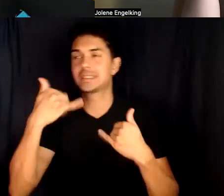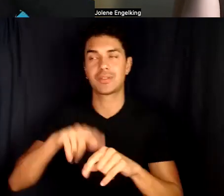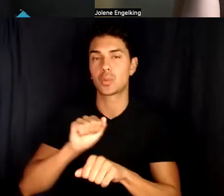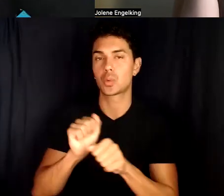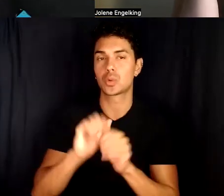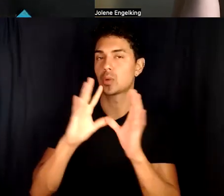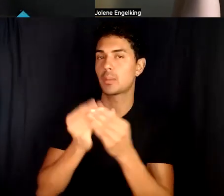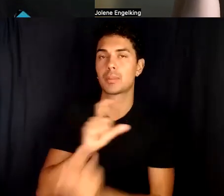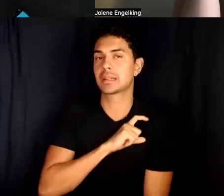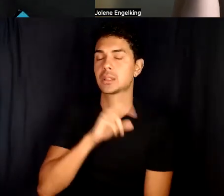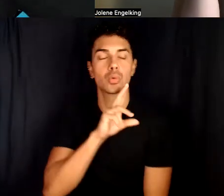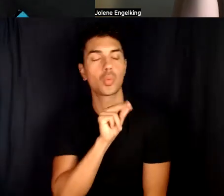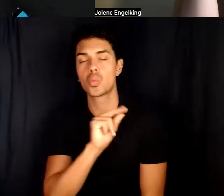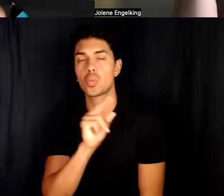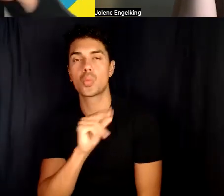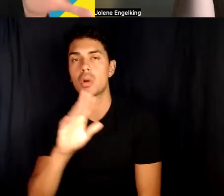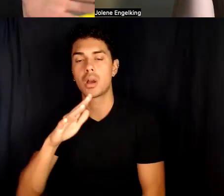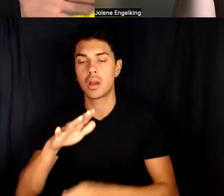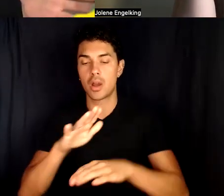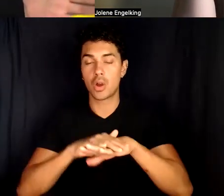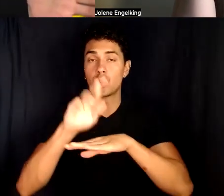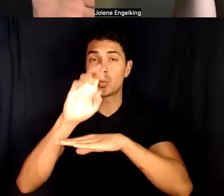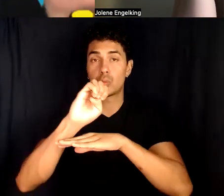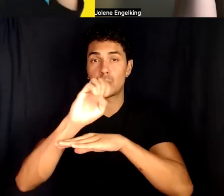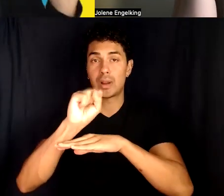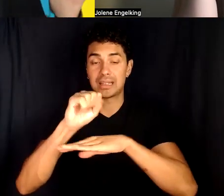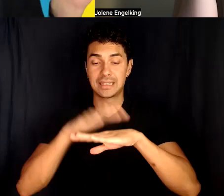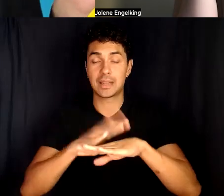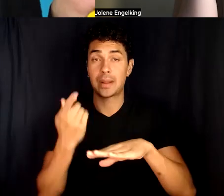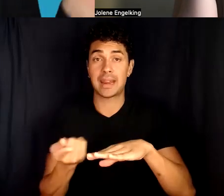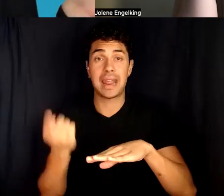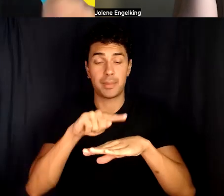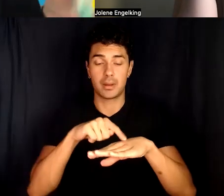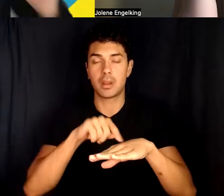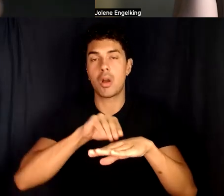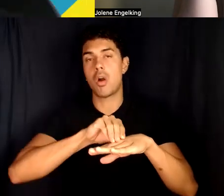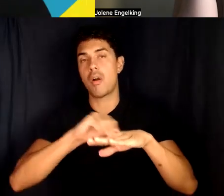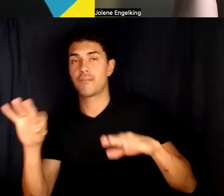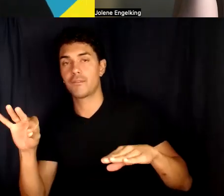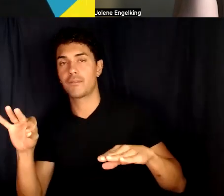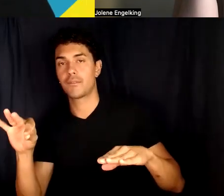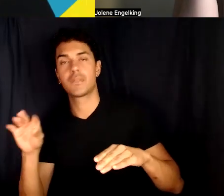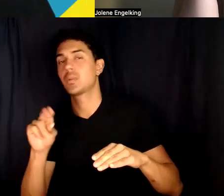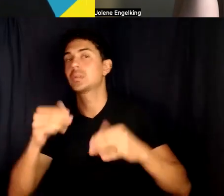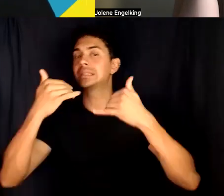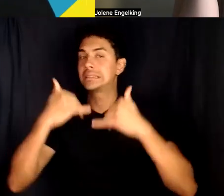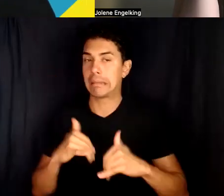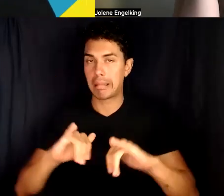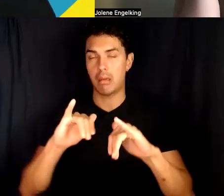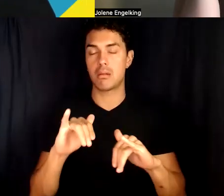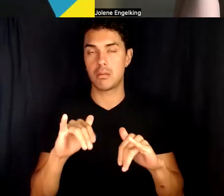no, it's off the reservation, but still having the legal help put you in